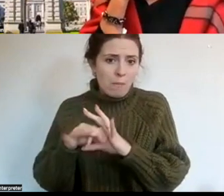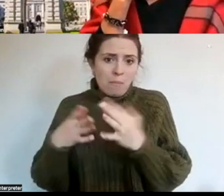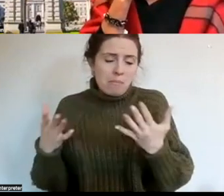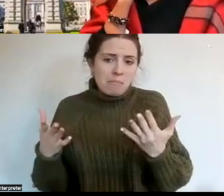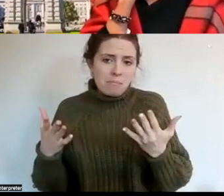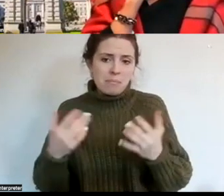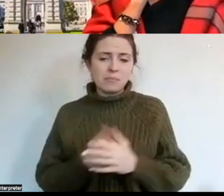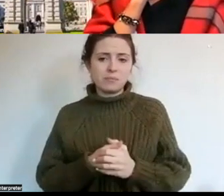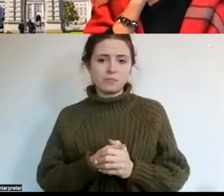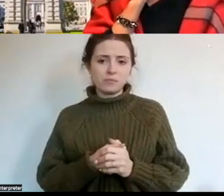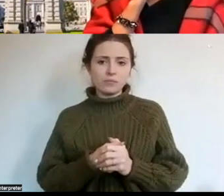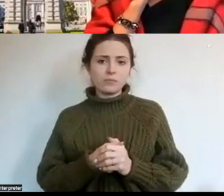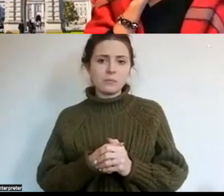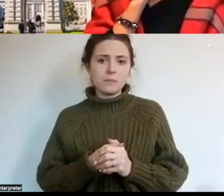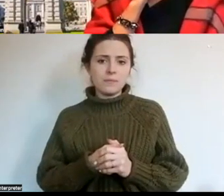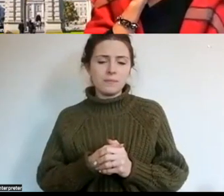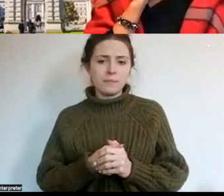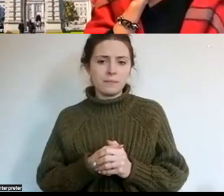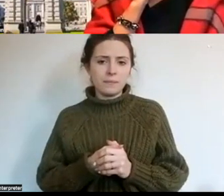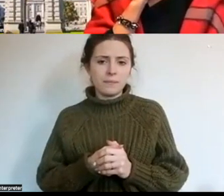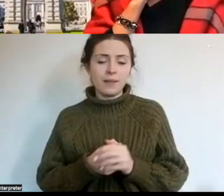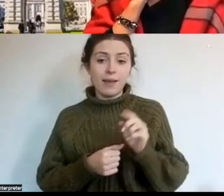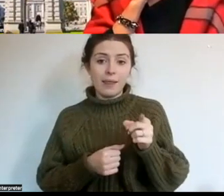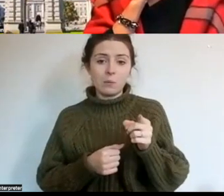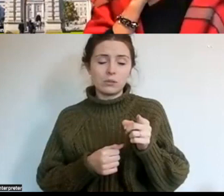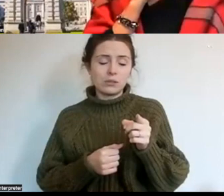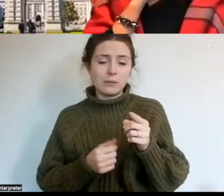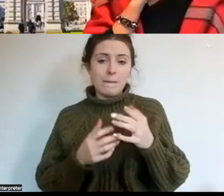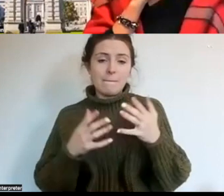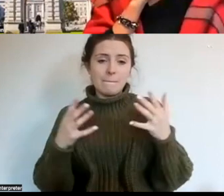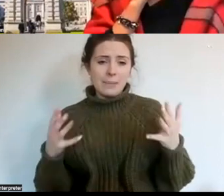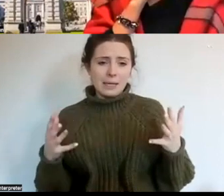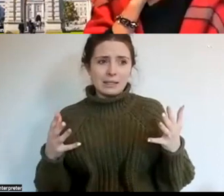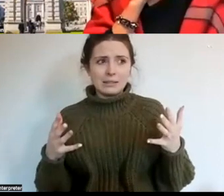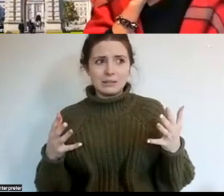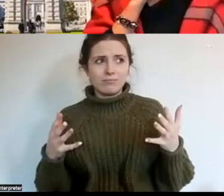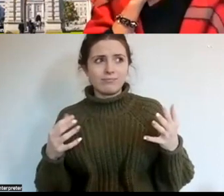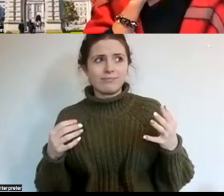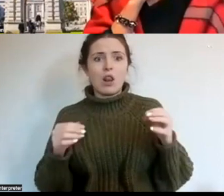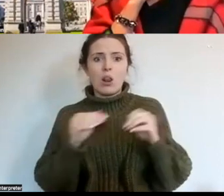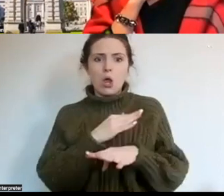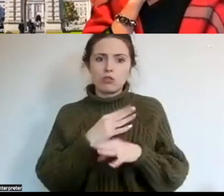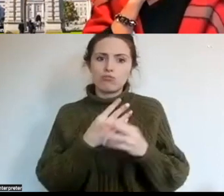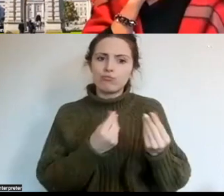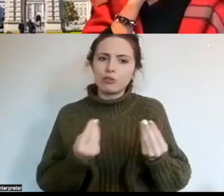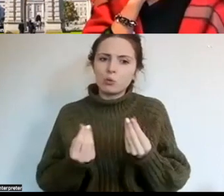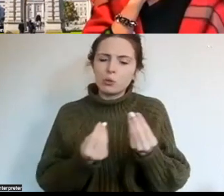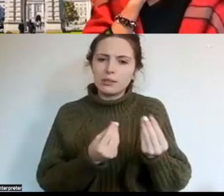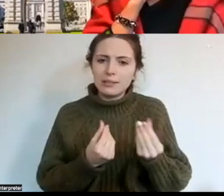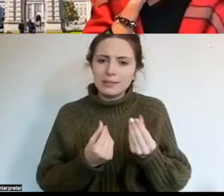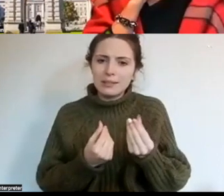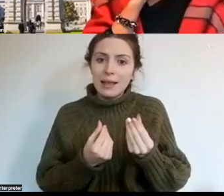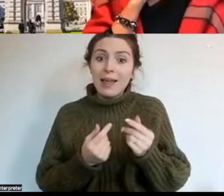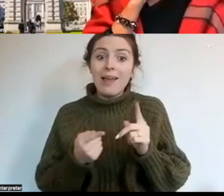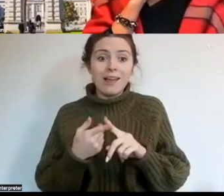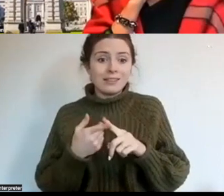during the day. And that seemed to be one, a huge waste of resources, but also an indication of the